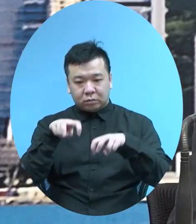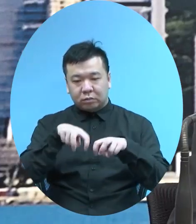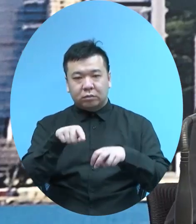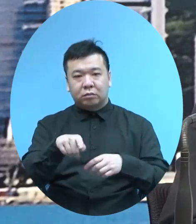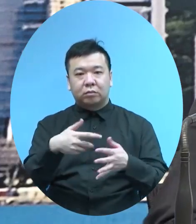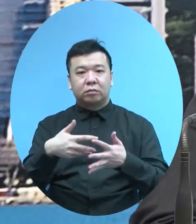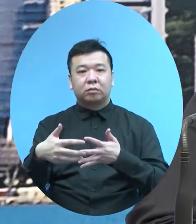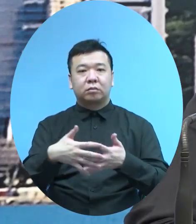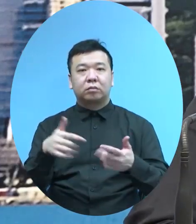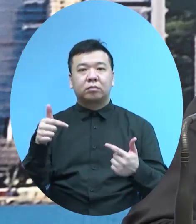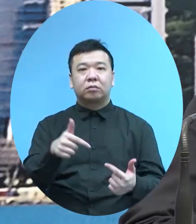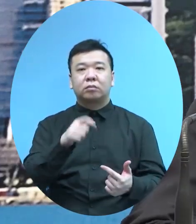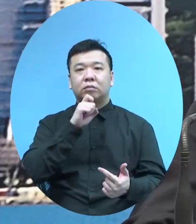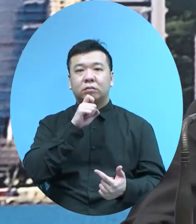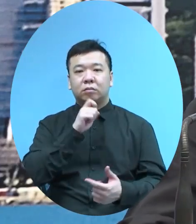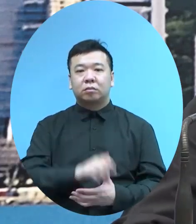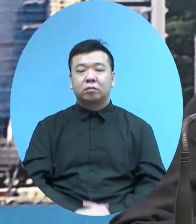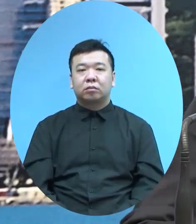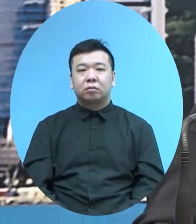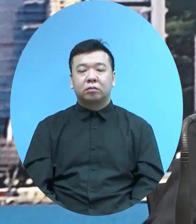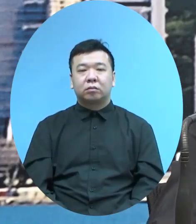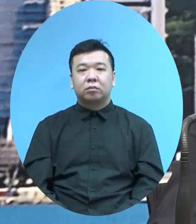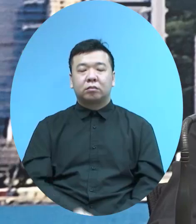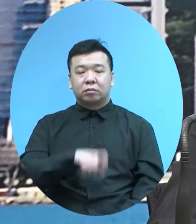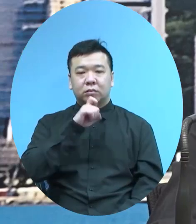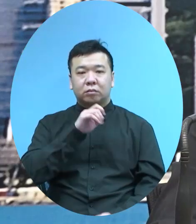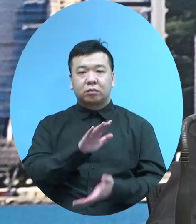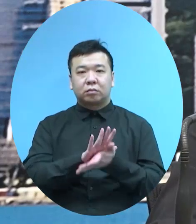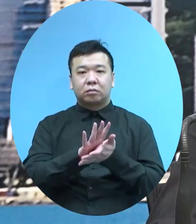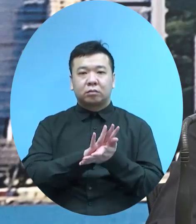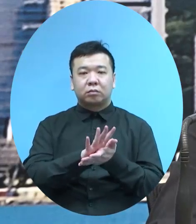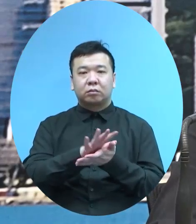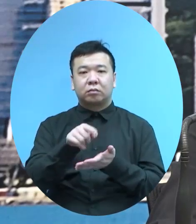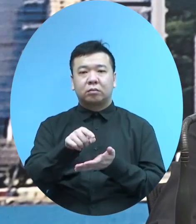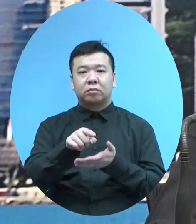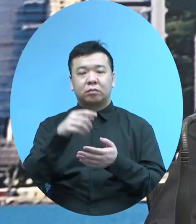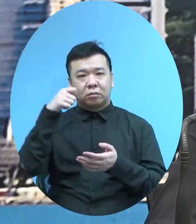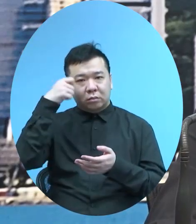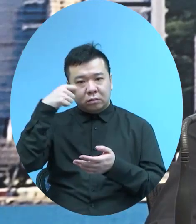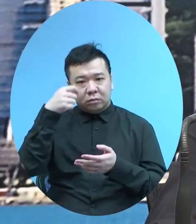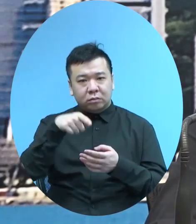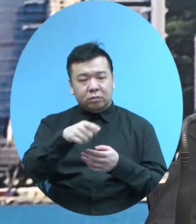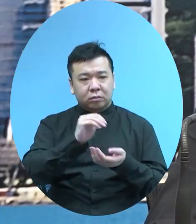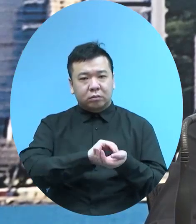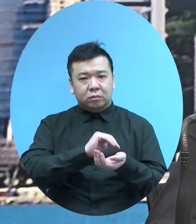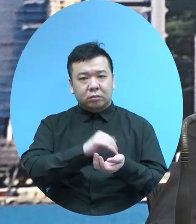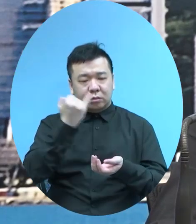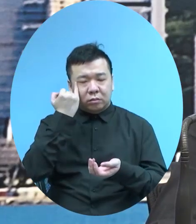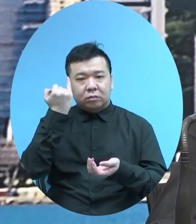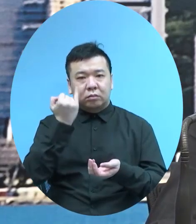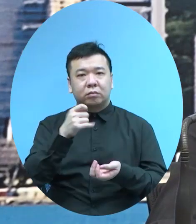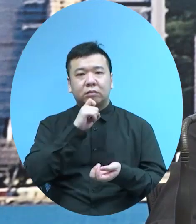Because there are still cases with unknown source in the community, so I cannot predict when the outbreak